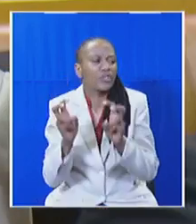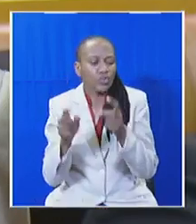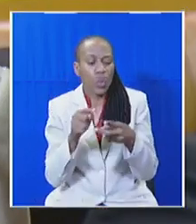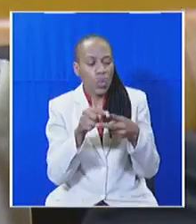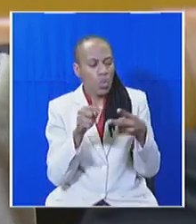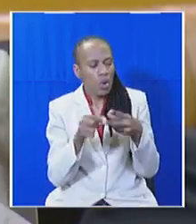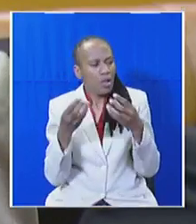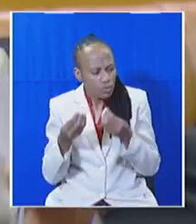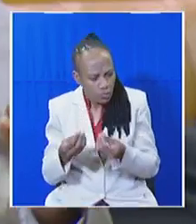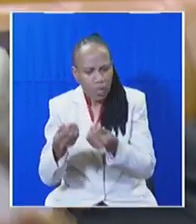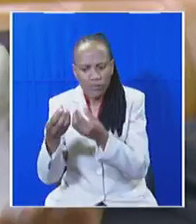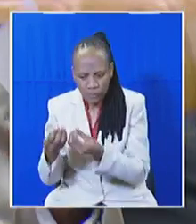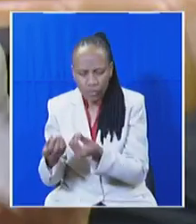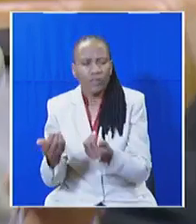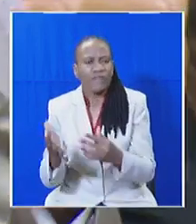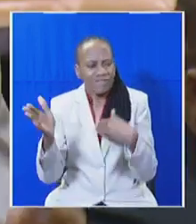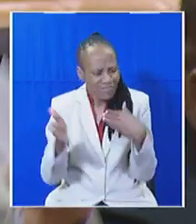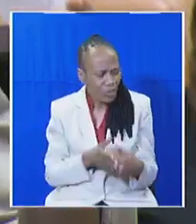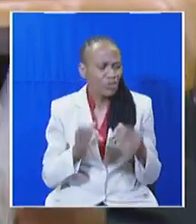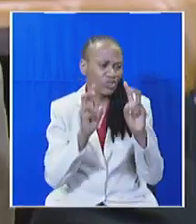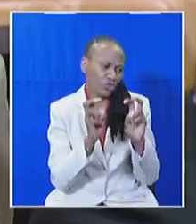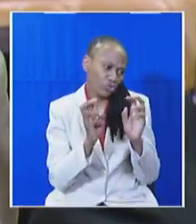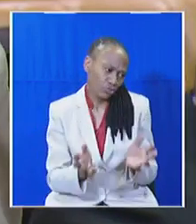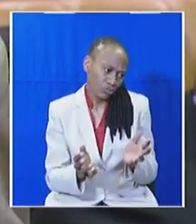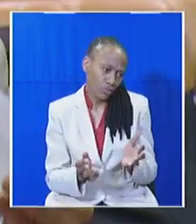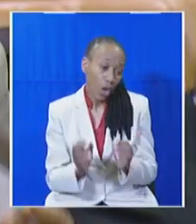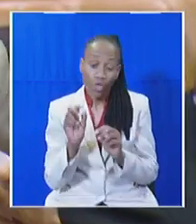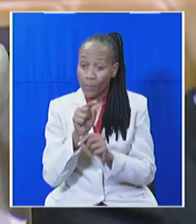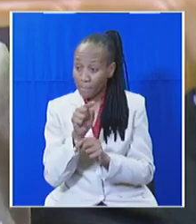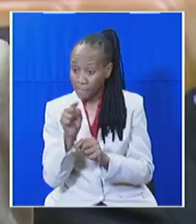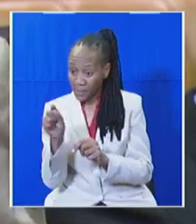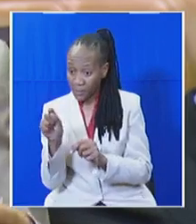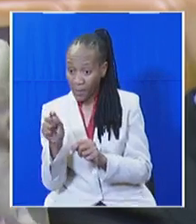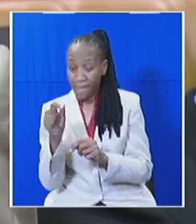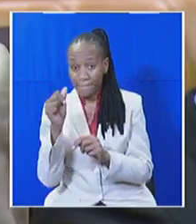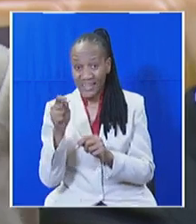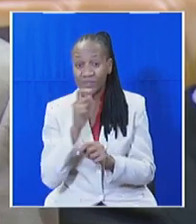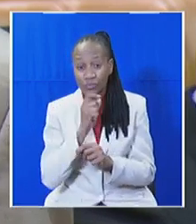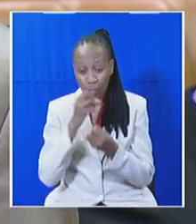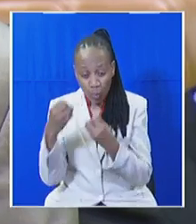a closure so that those that have unduly benefited